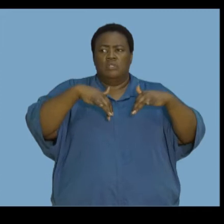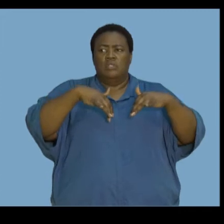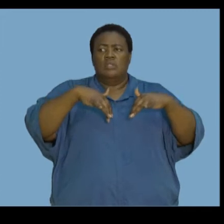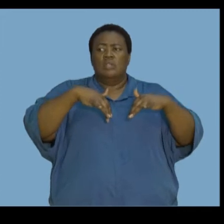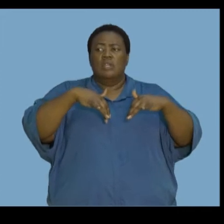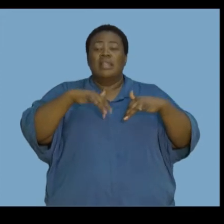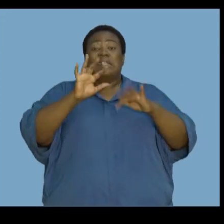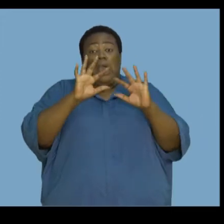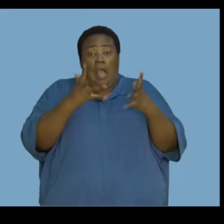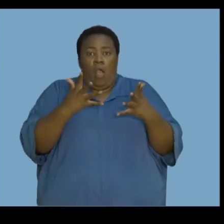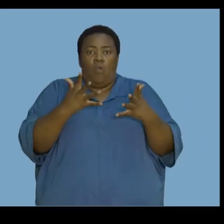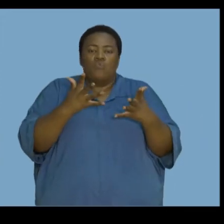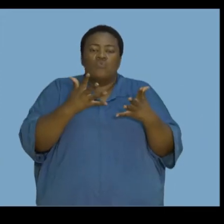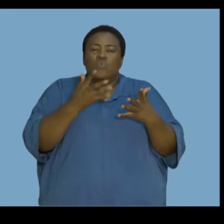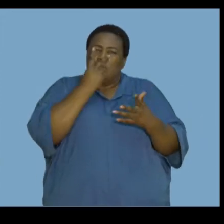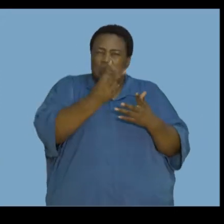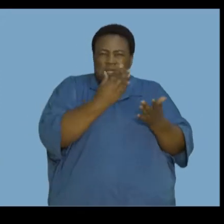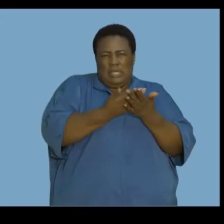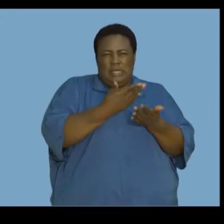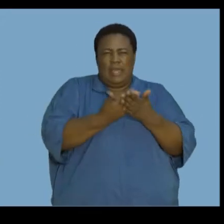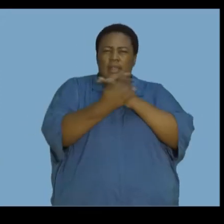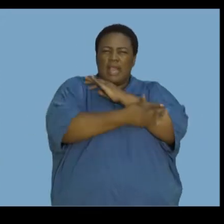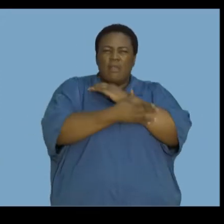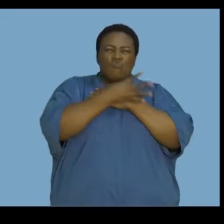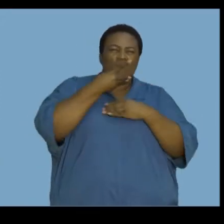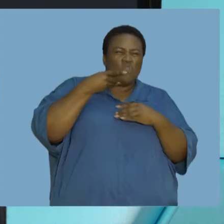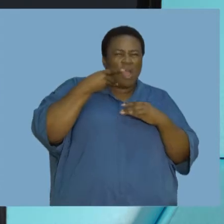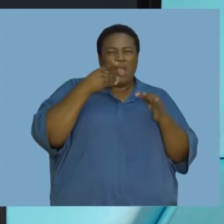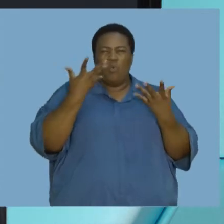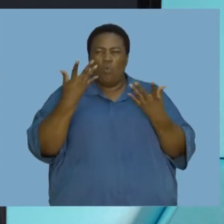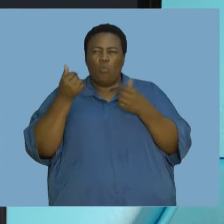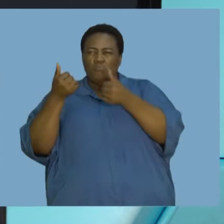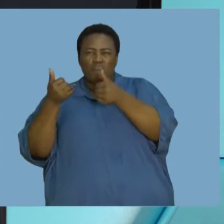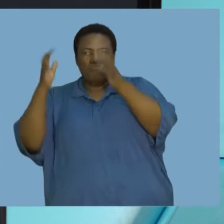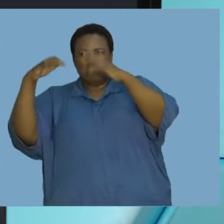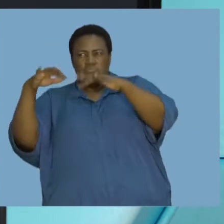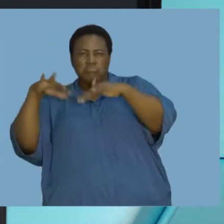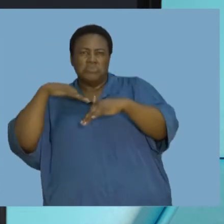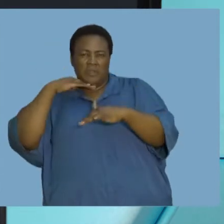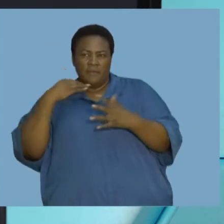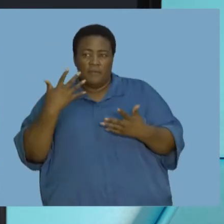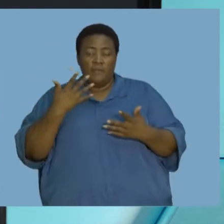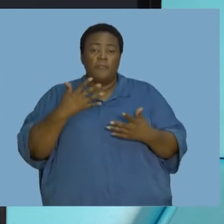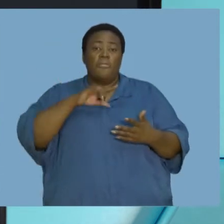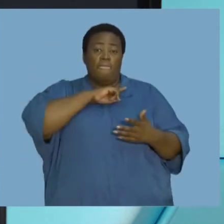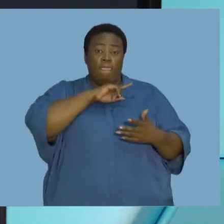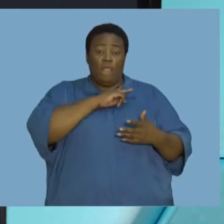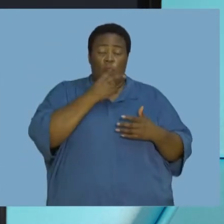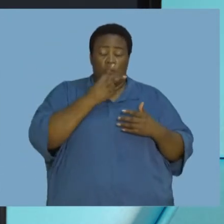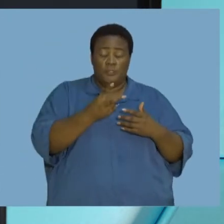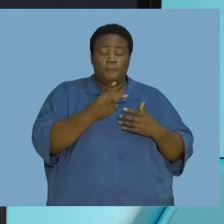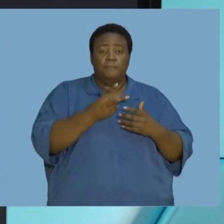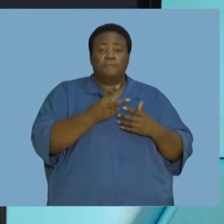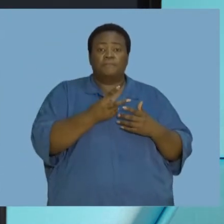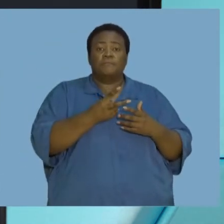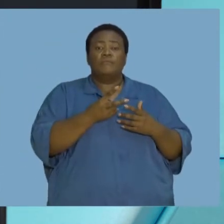one way to measure how dry a country is. So we experience our rains, and that is essentially where we find condensation